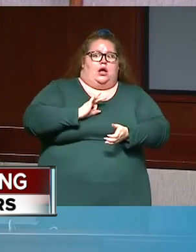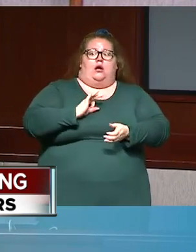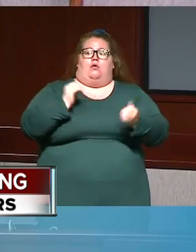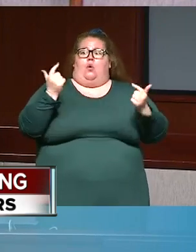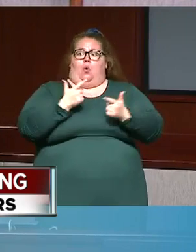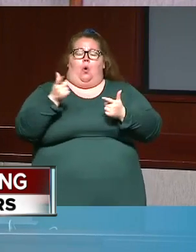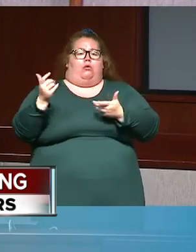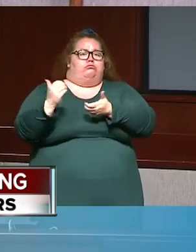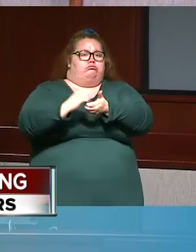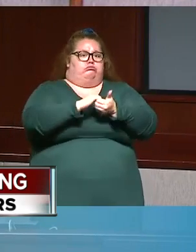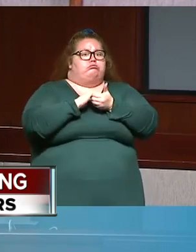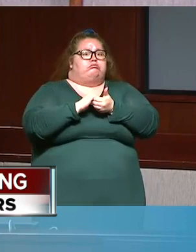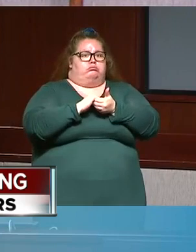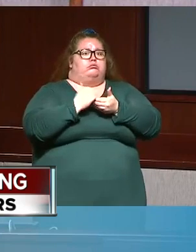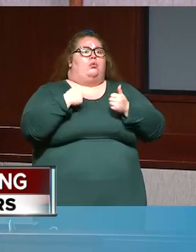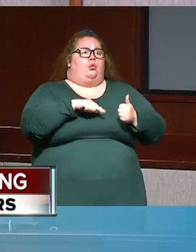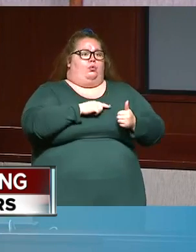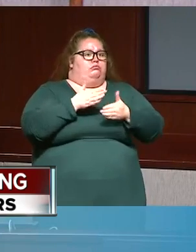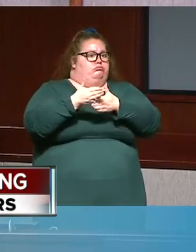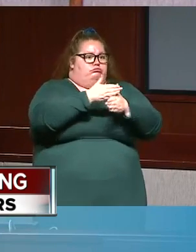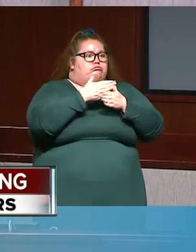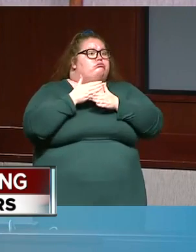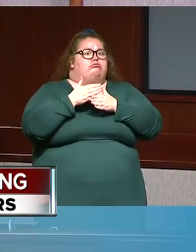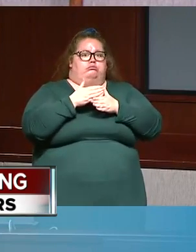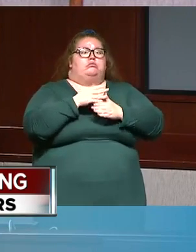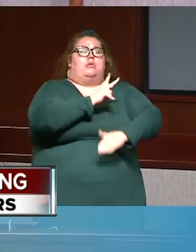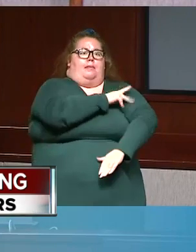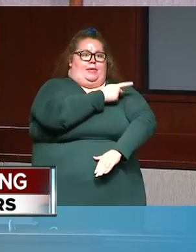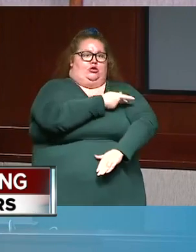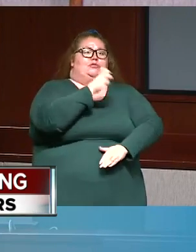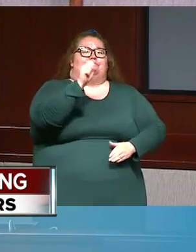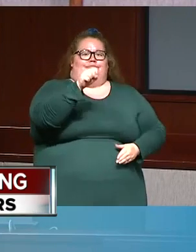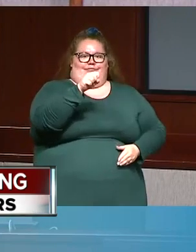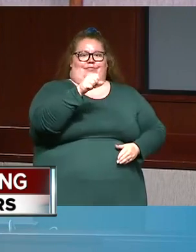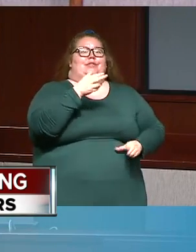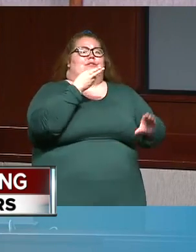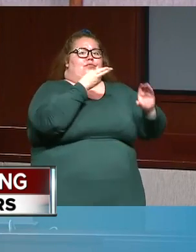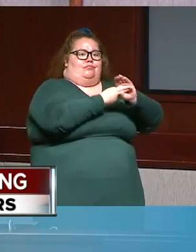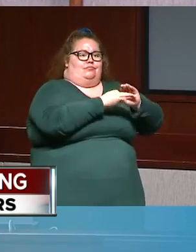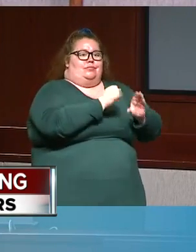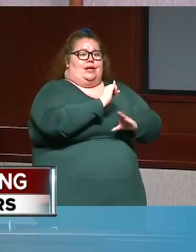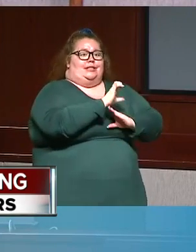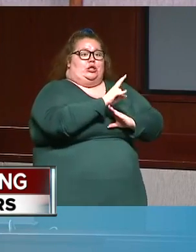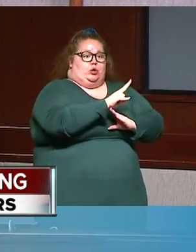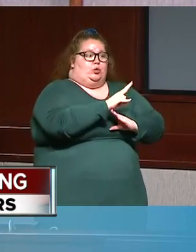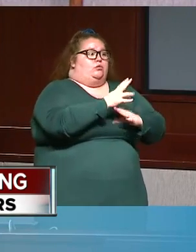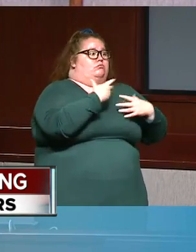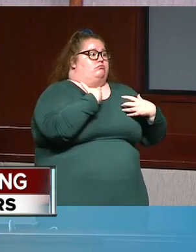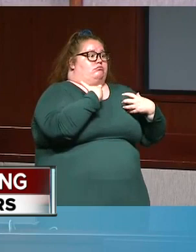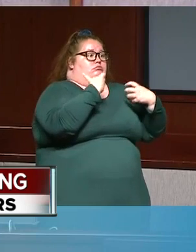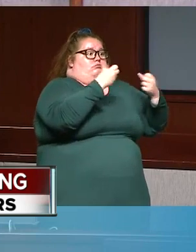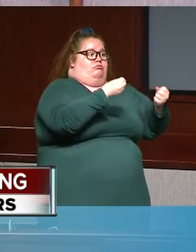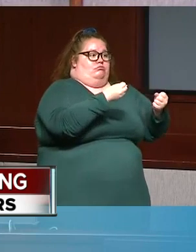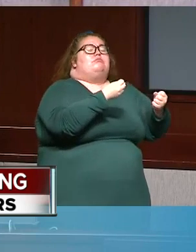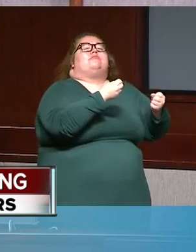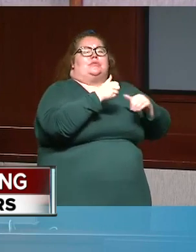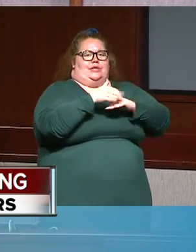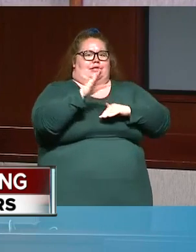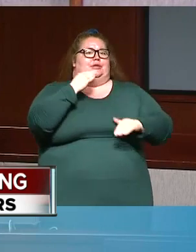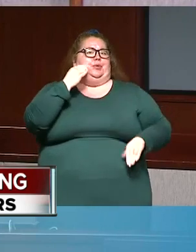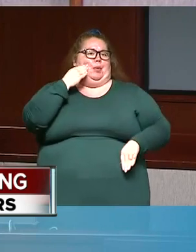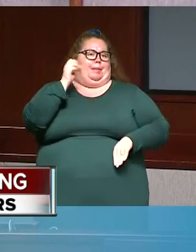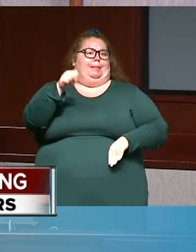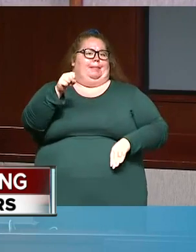very happy to share with one another that patients have left the ICU, have discharged from being hospitalized, and have recovered and are home.